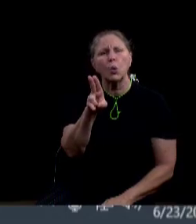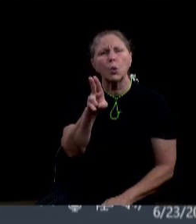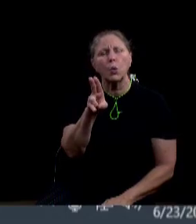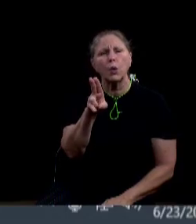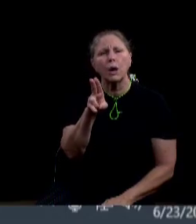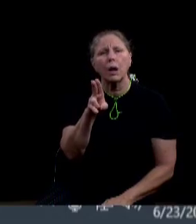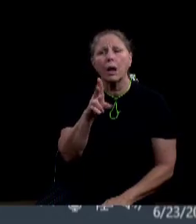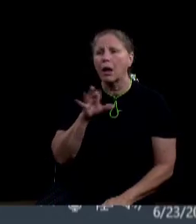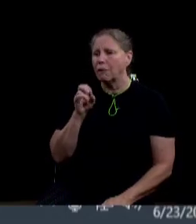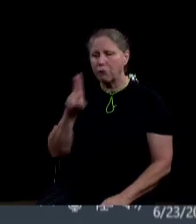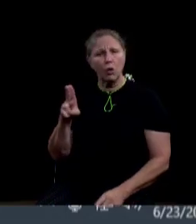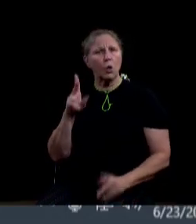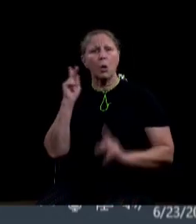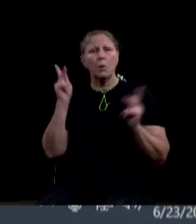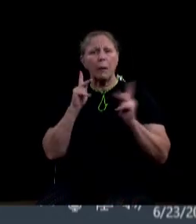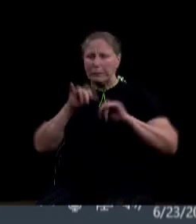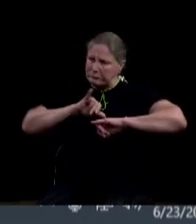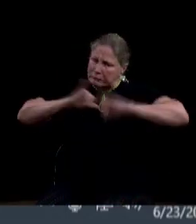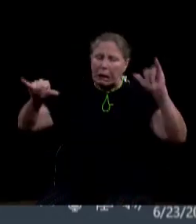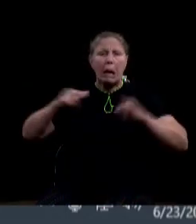the flu and COVID-19?